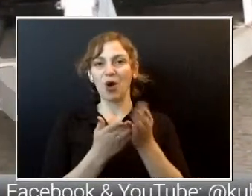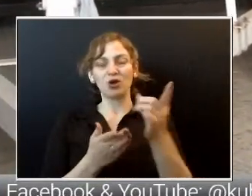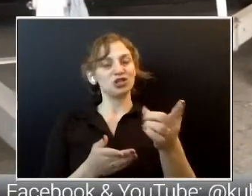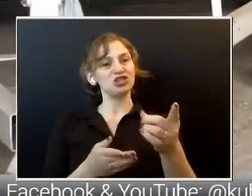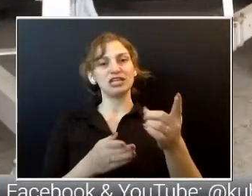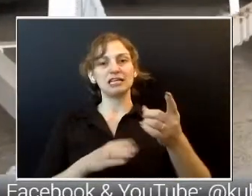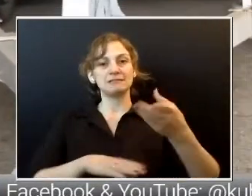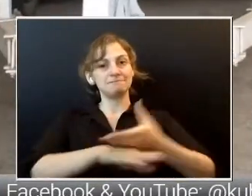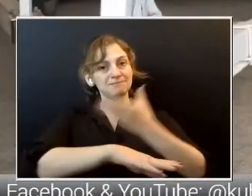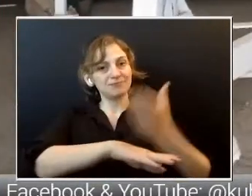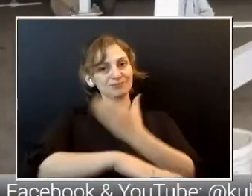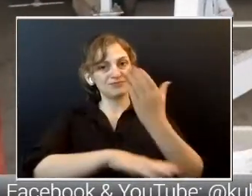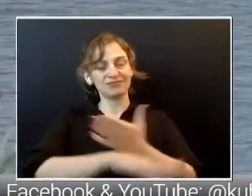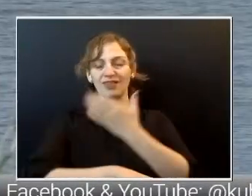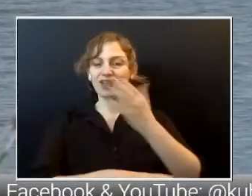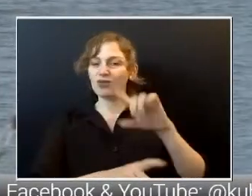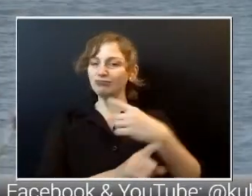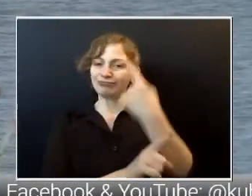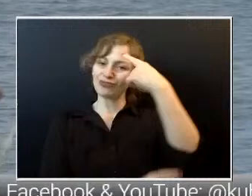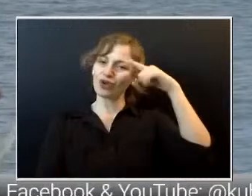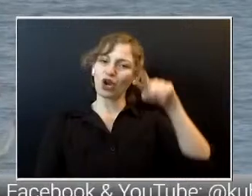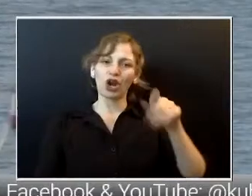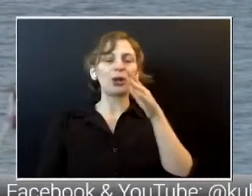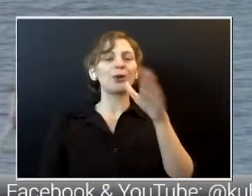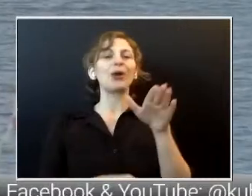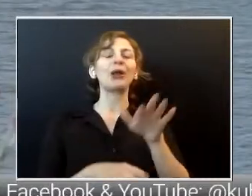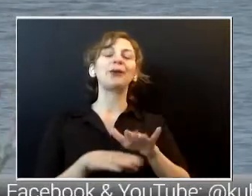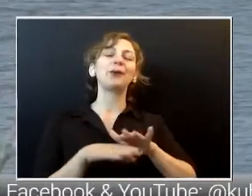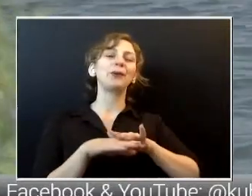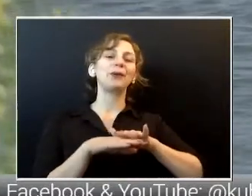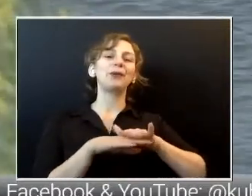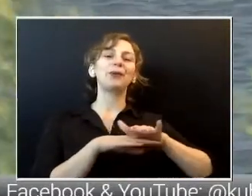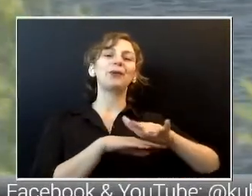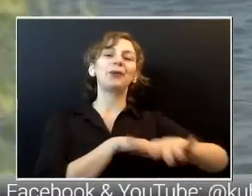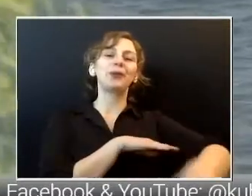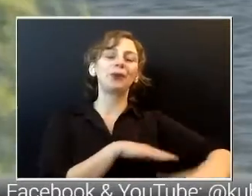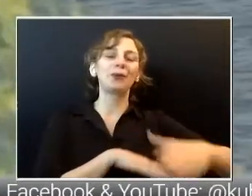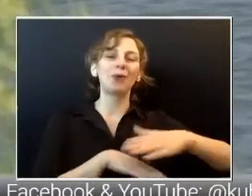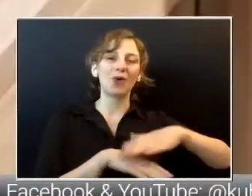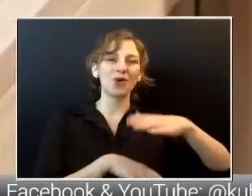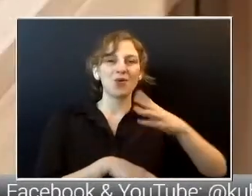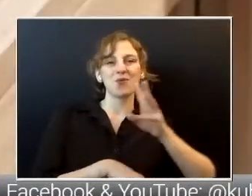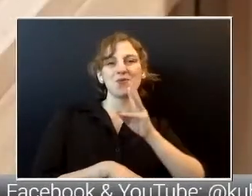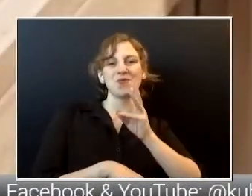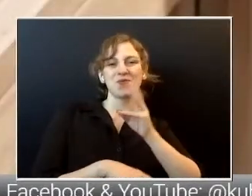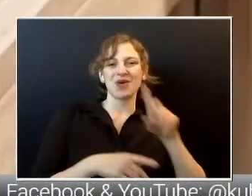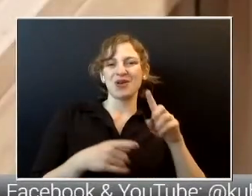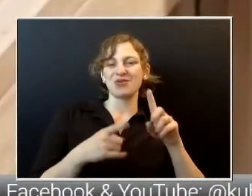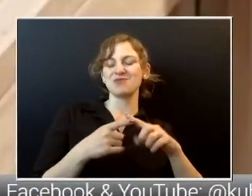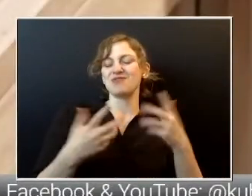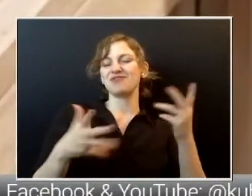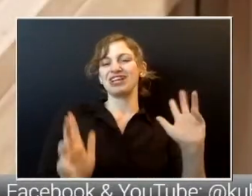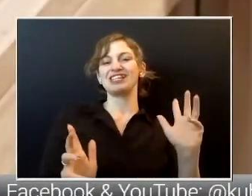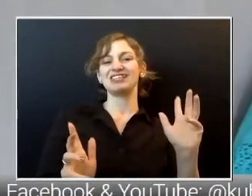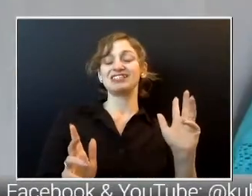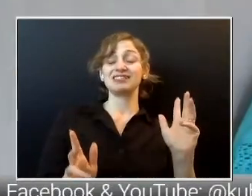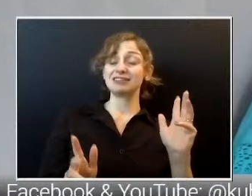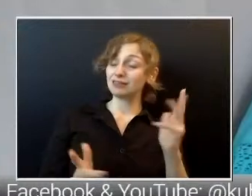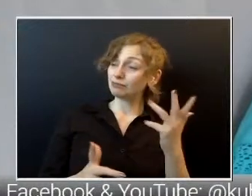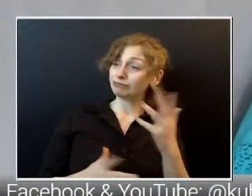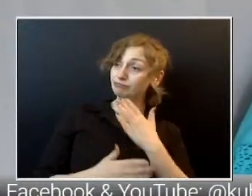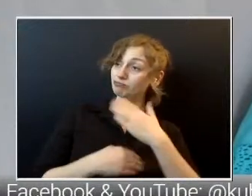just gonna skim across the water when I get finished. And when it's time to relax, she takes in the views from her front porch. This is my favorite